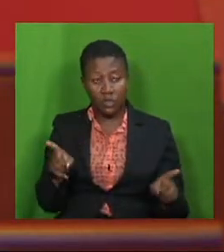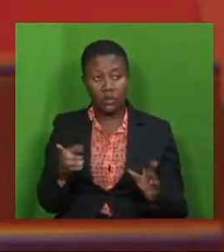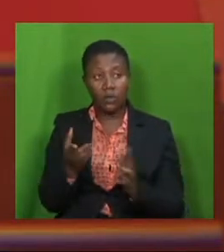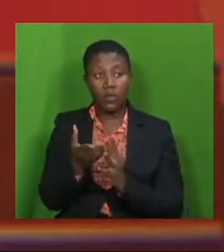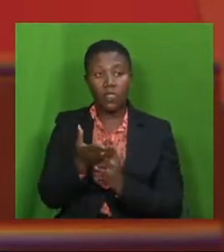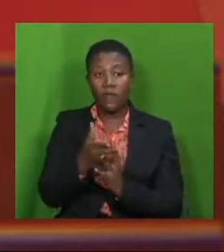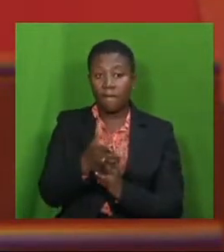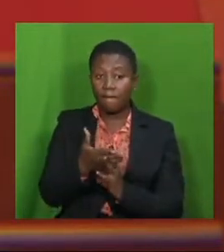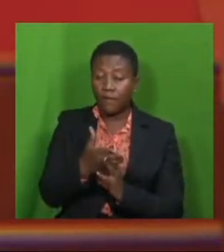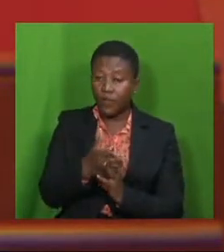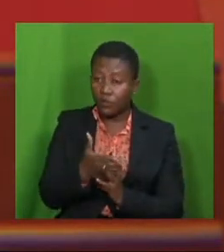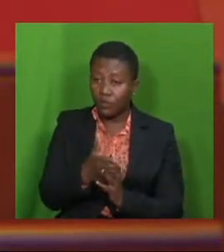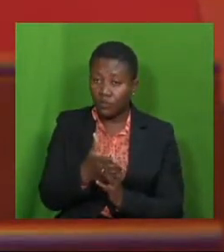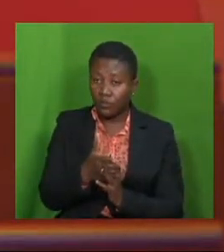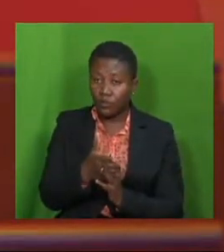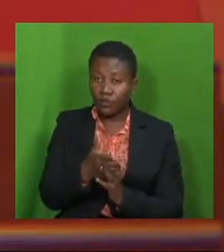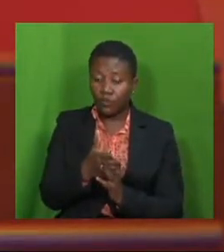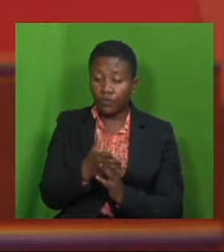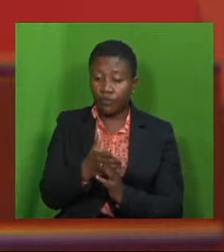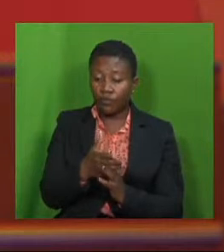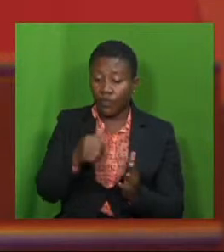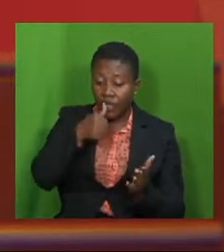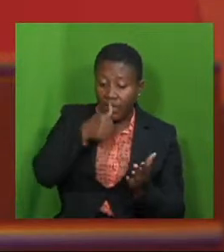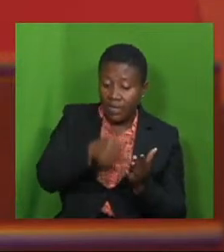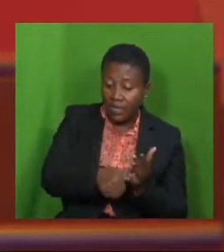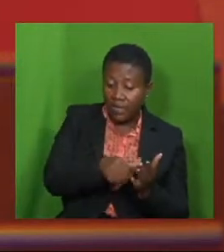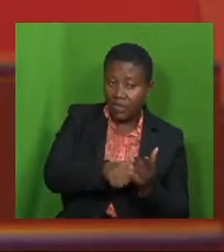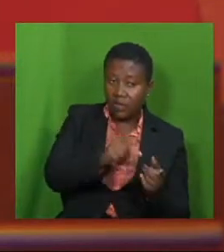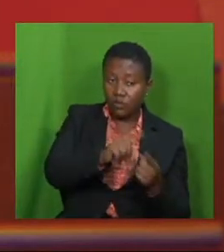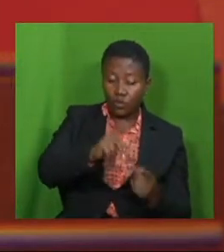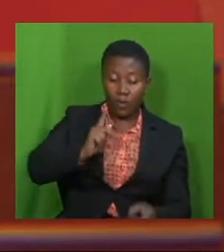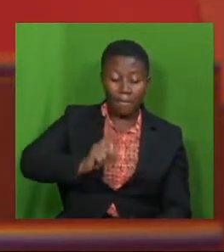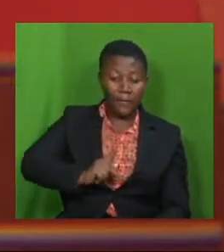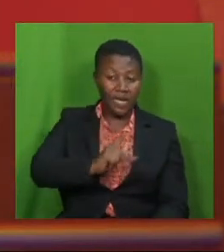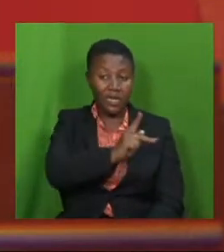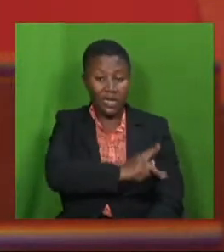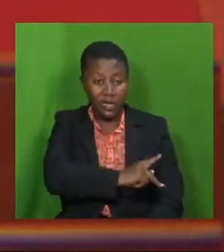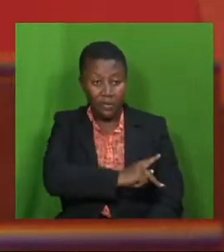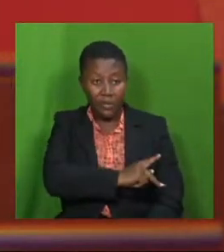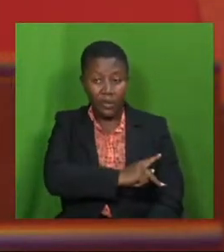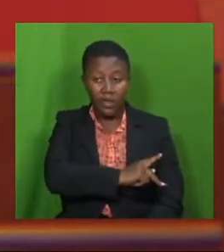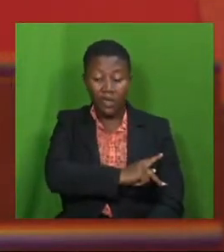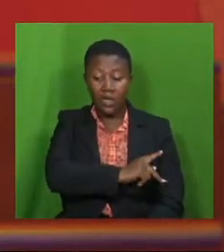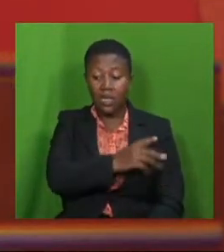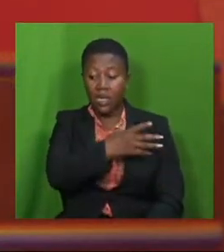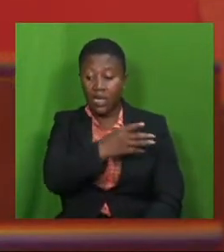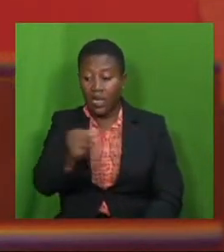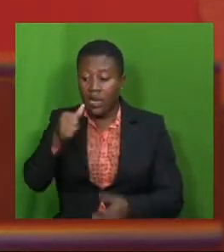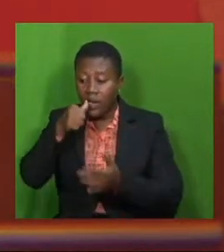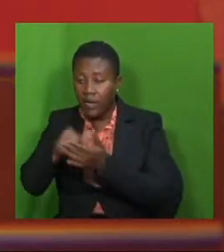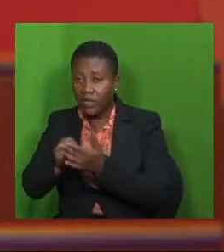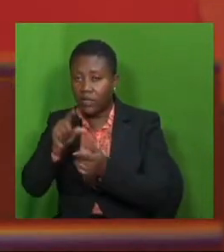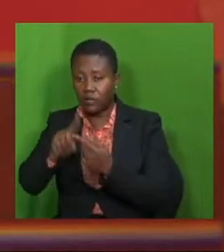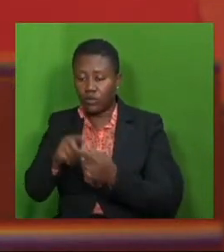between a petition to Parliament and a petition to the Speaker.